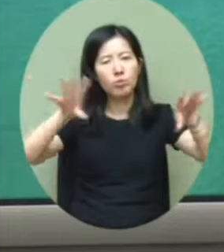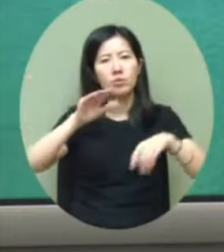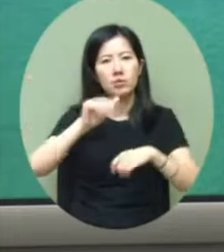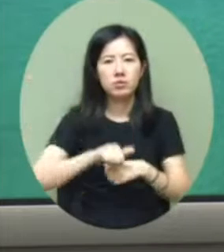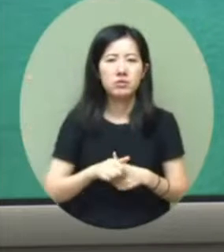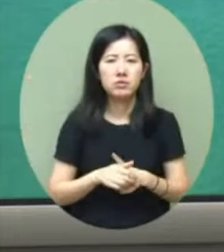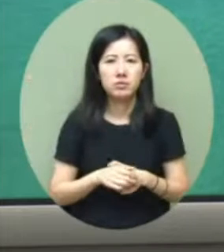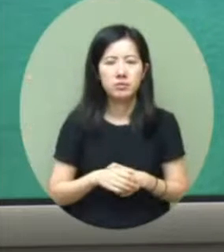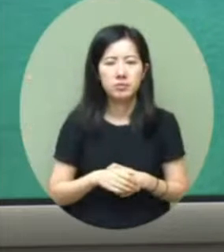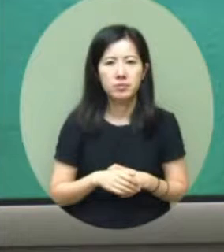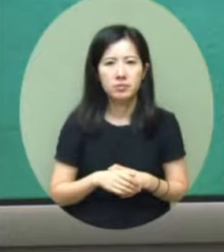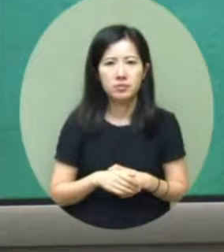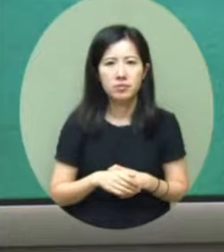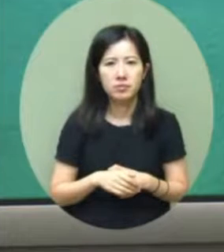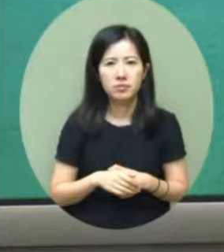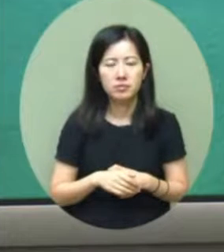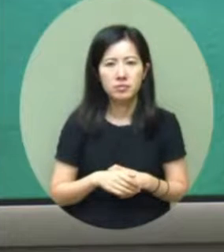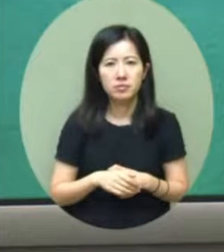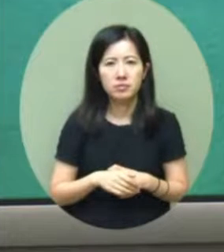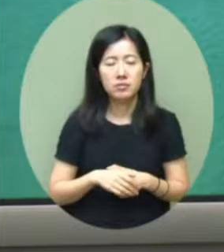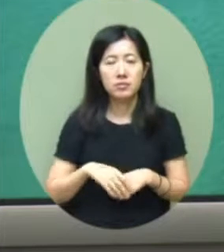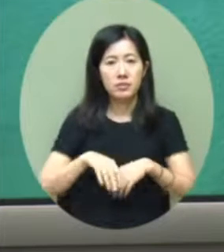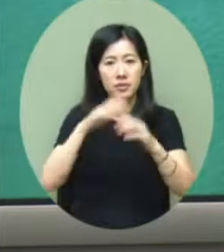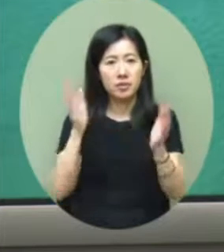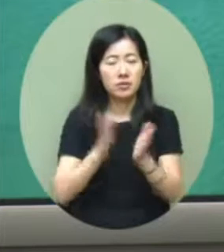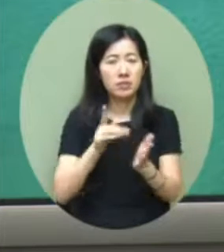These measures will include